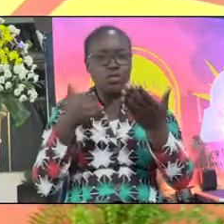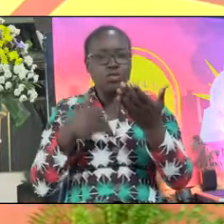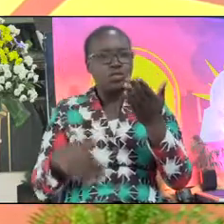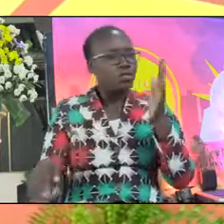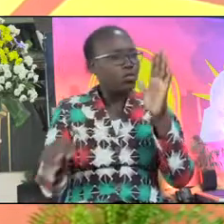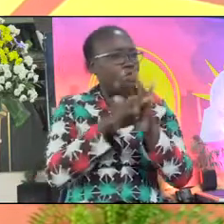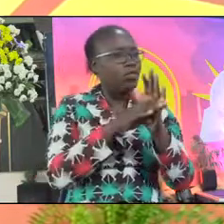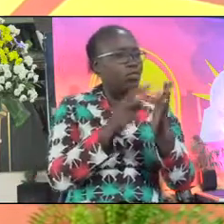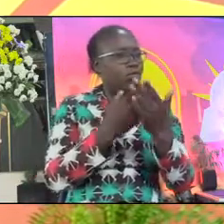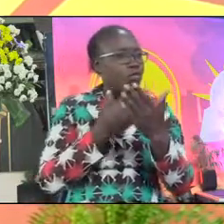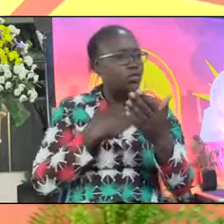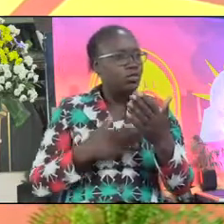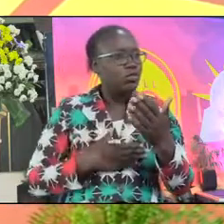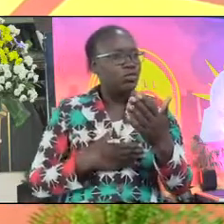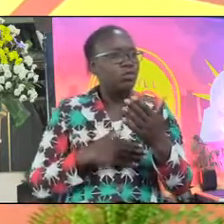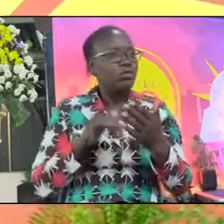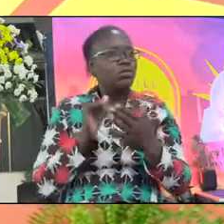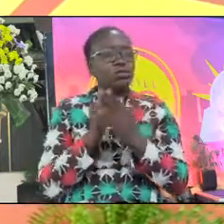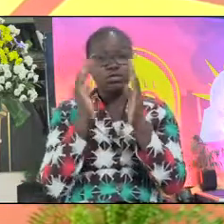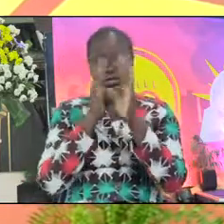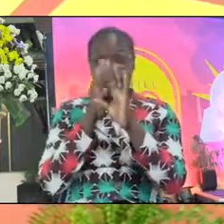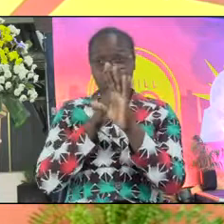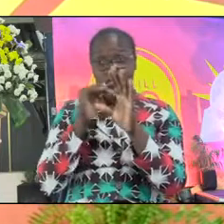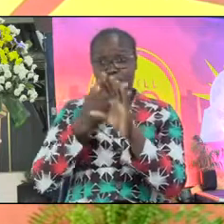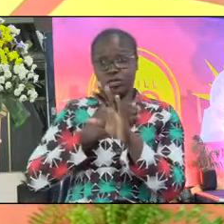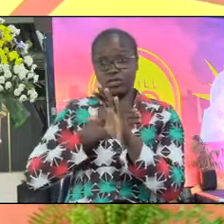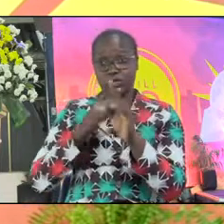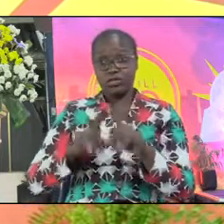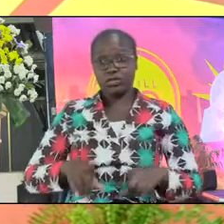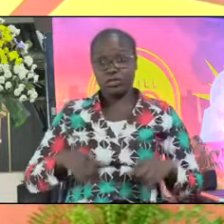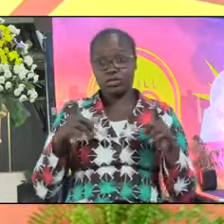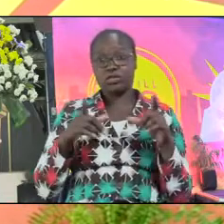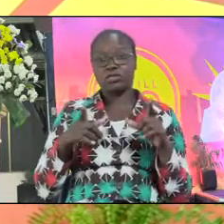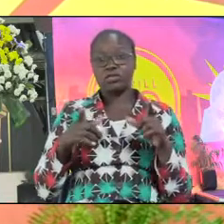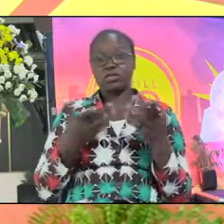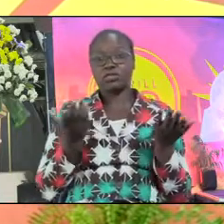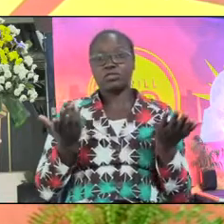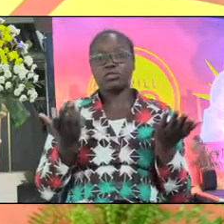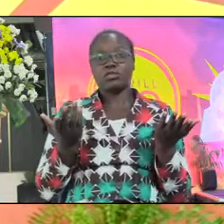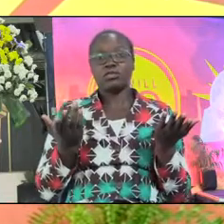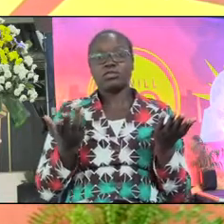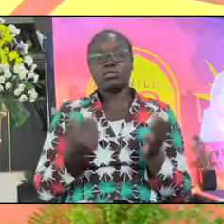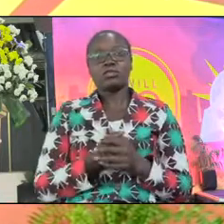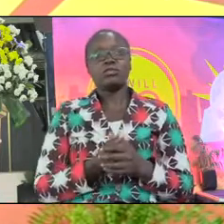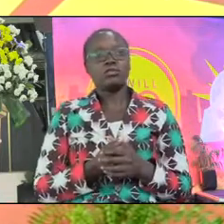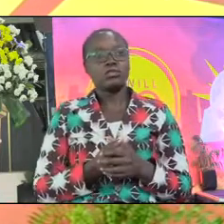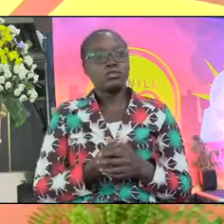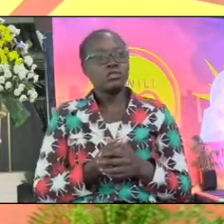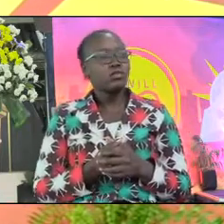to get rid of somebody that they're hiding in their own lives.